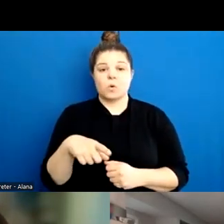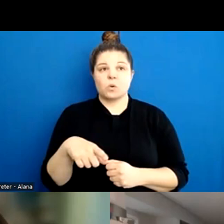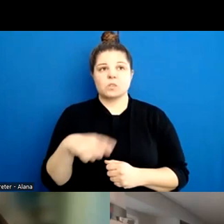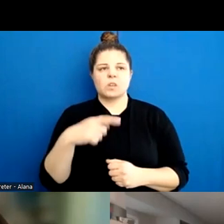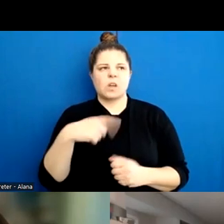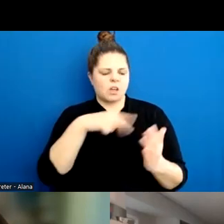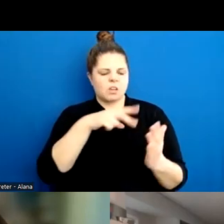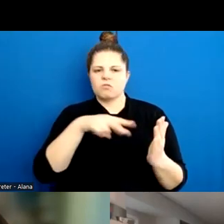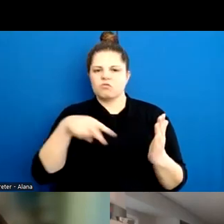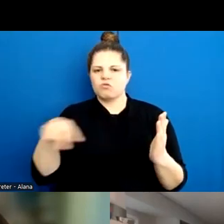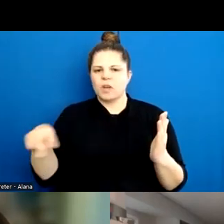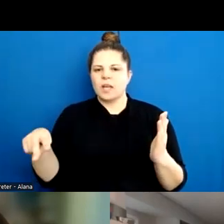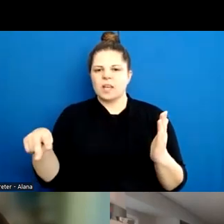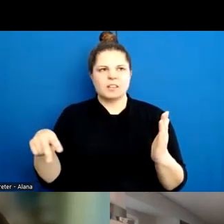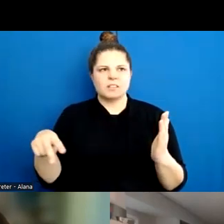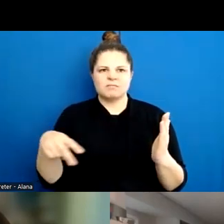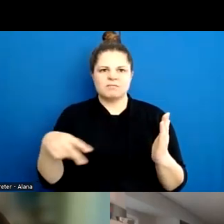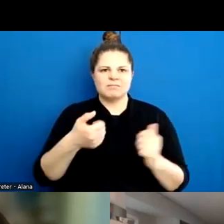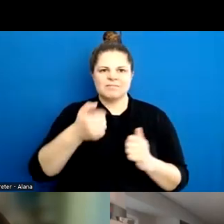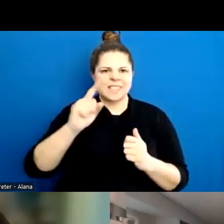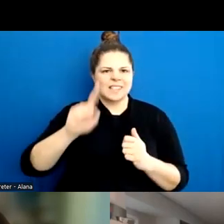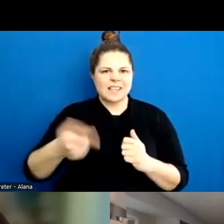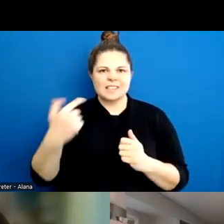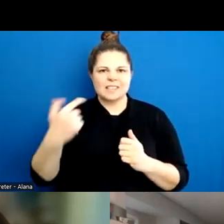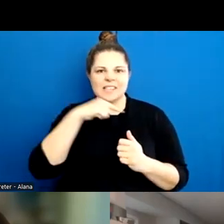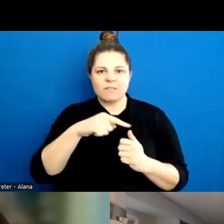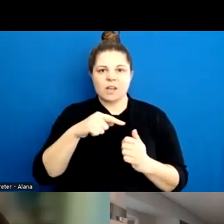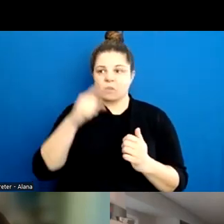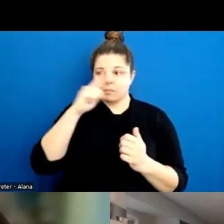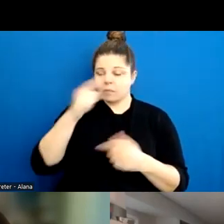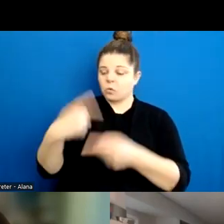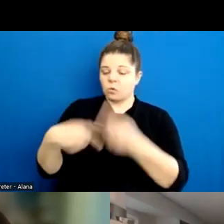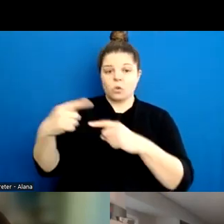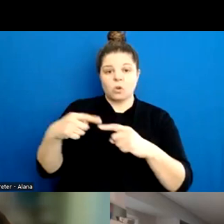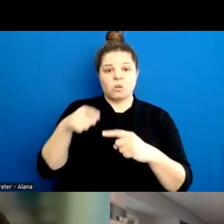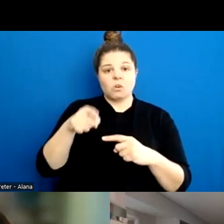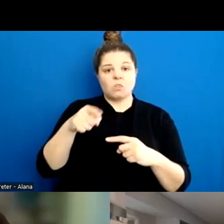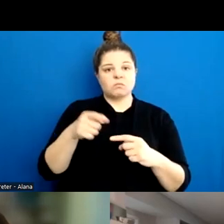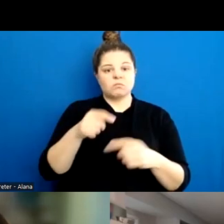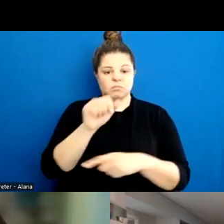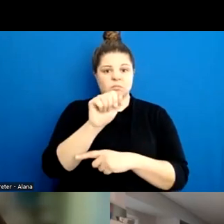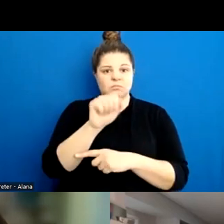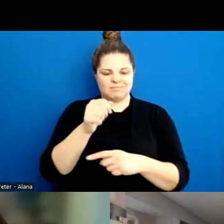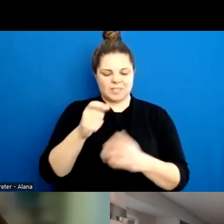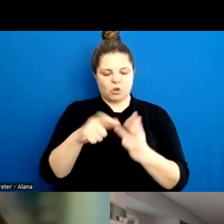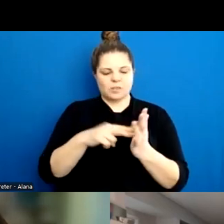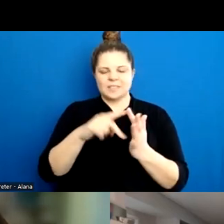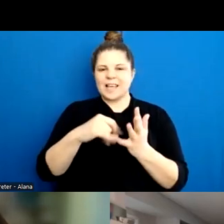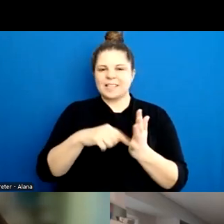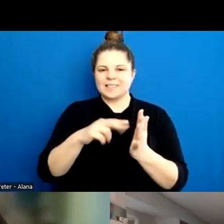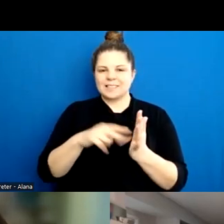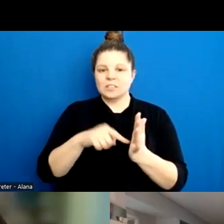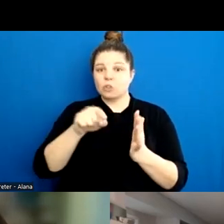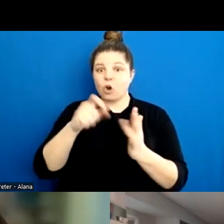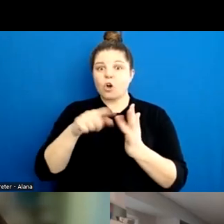those 6,700 testimonies that got submitted to teachersconsent.com, I got just like such a specific,